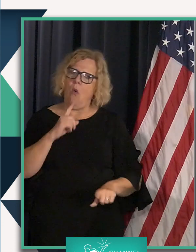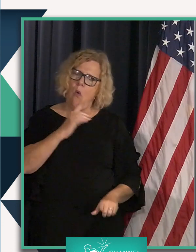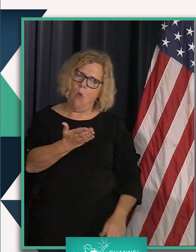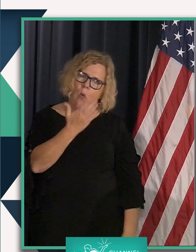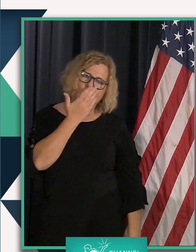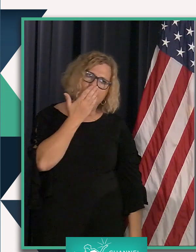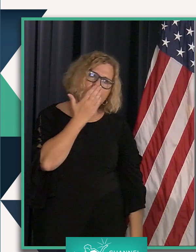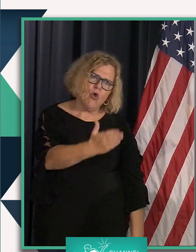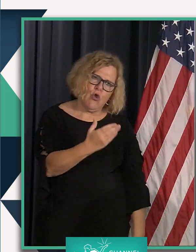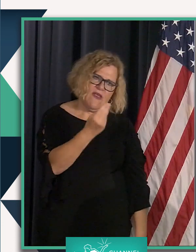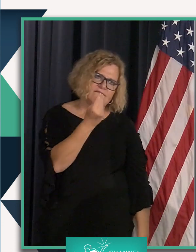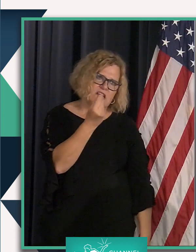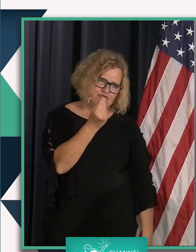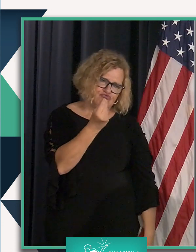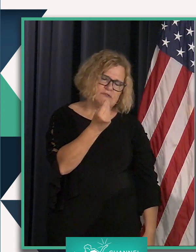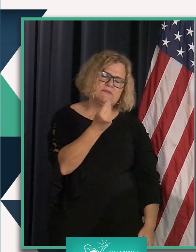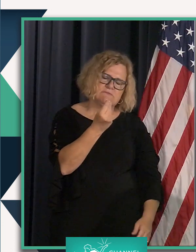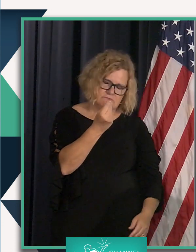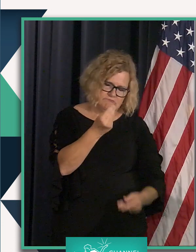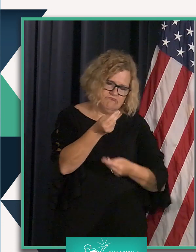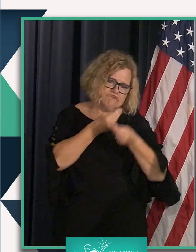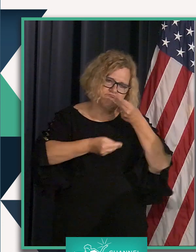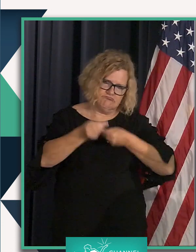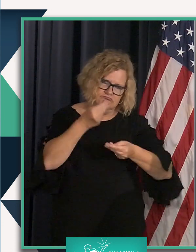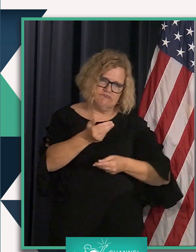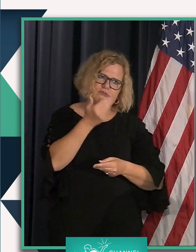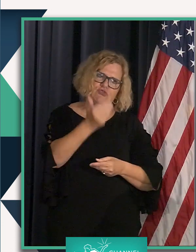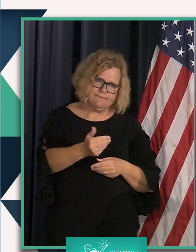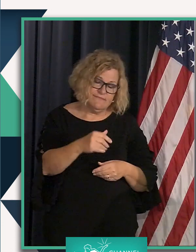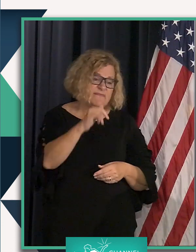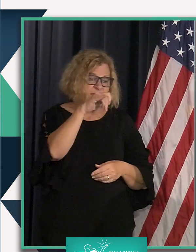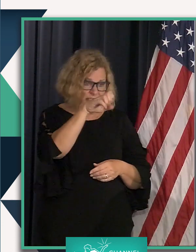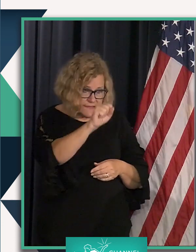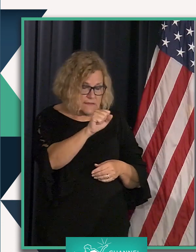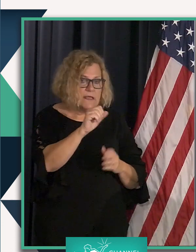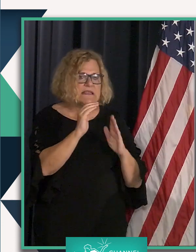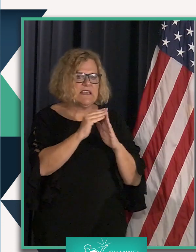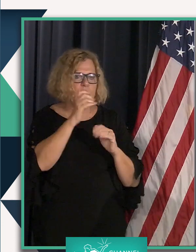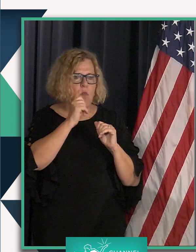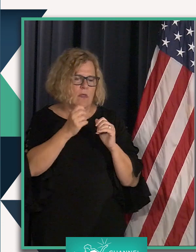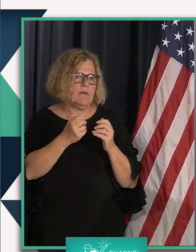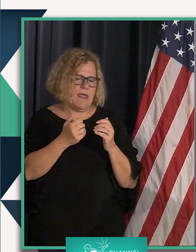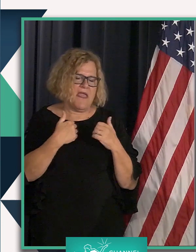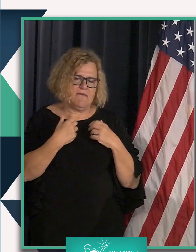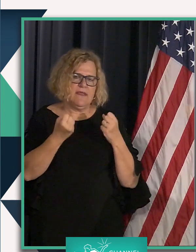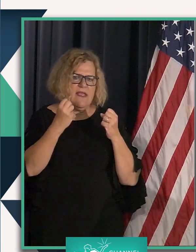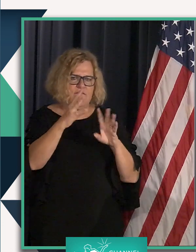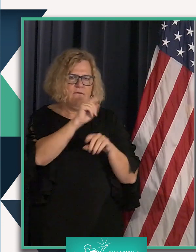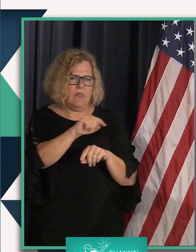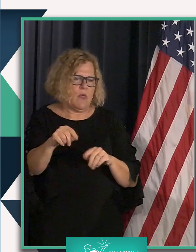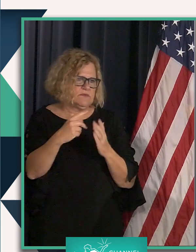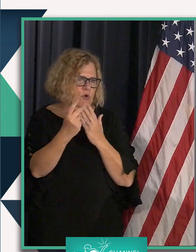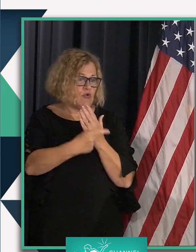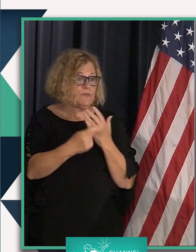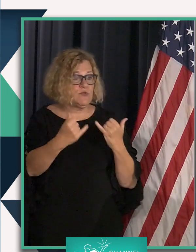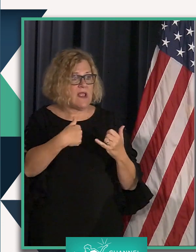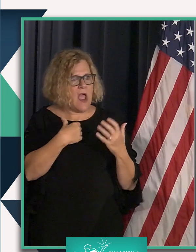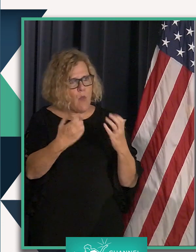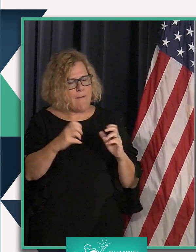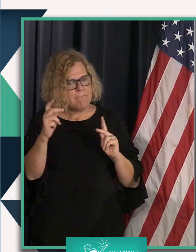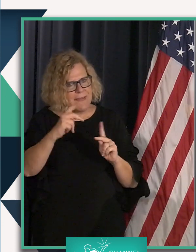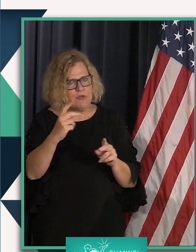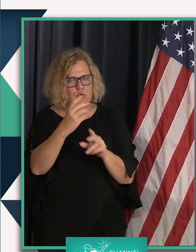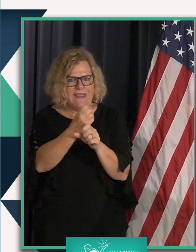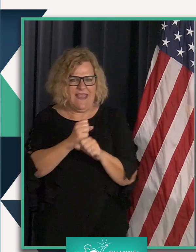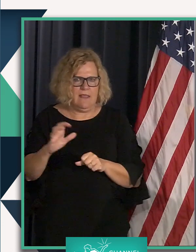great financially a good move for the future. But the answer is yes, the city will be running a number of those programs. Today, I just want people to